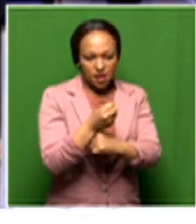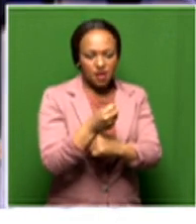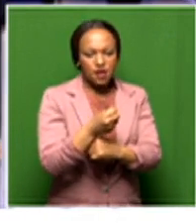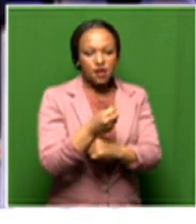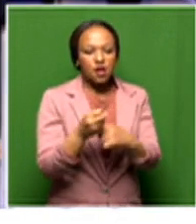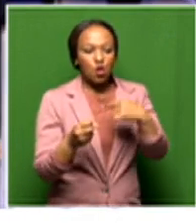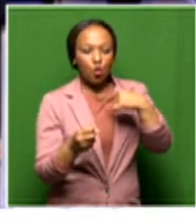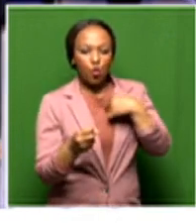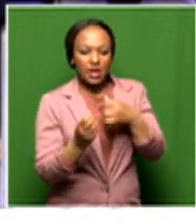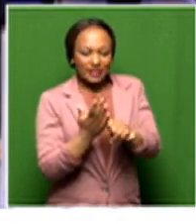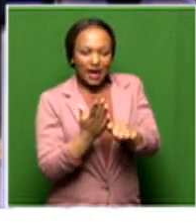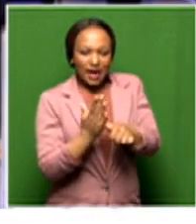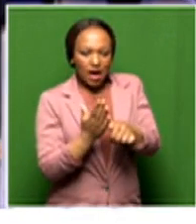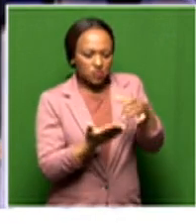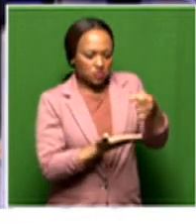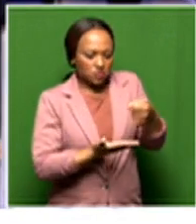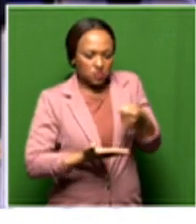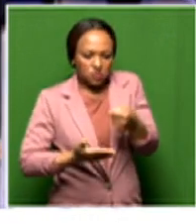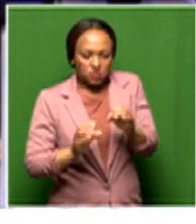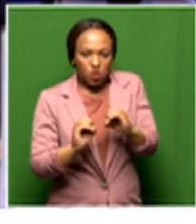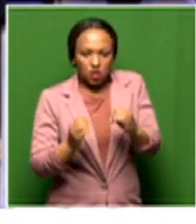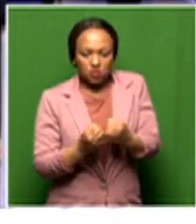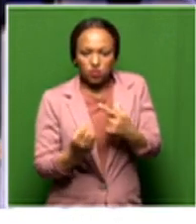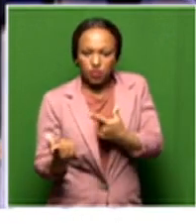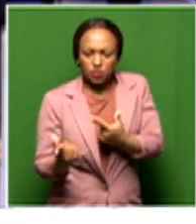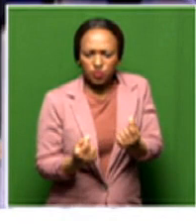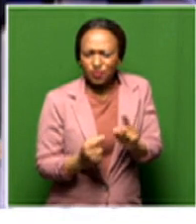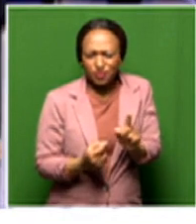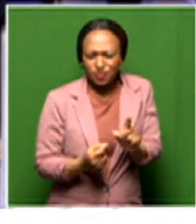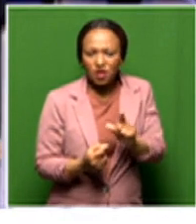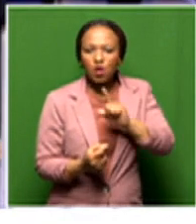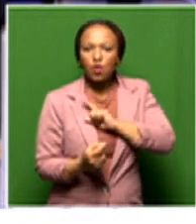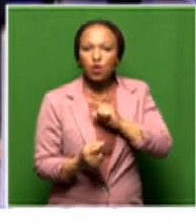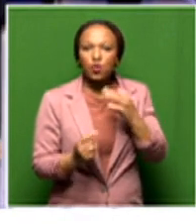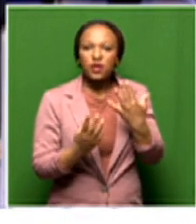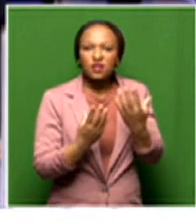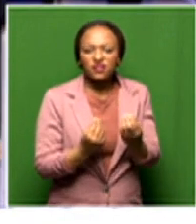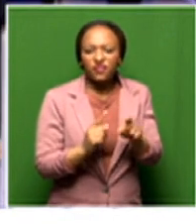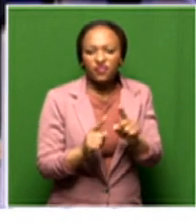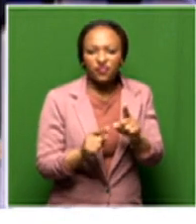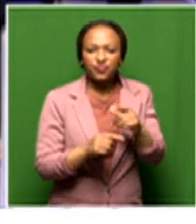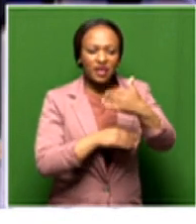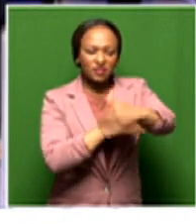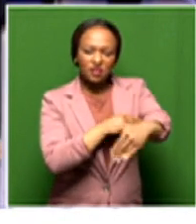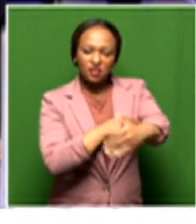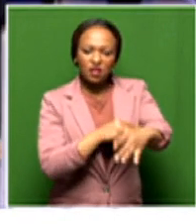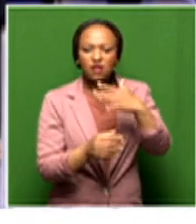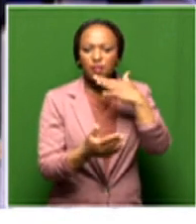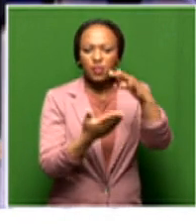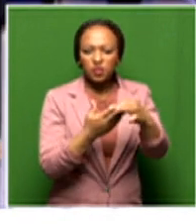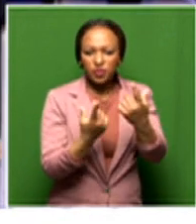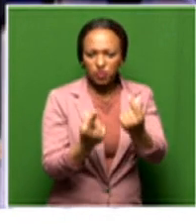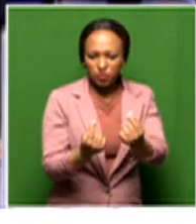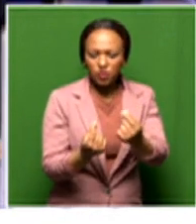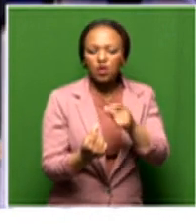organization. We're not a grant-making organization, so we don't necessarily receive, let's call it, external proposals,